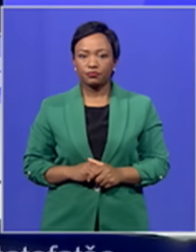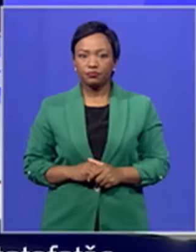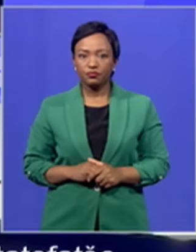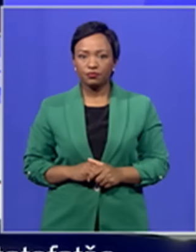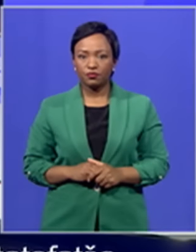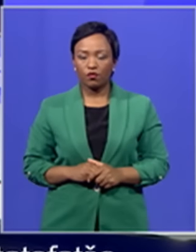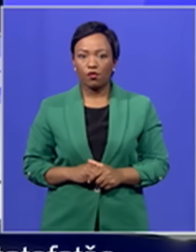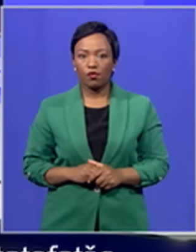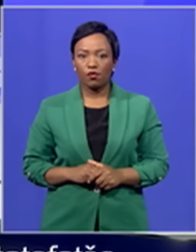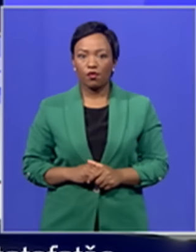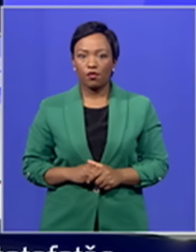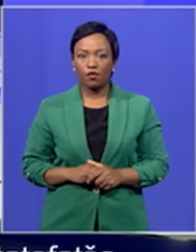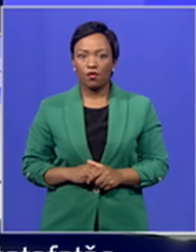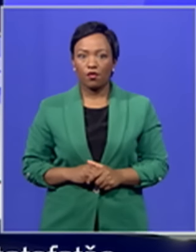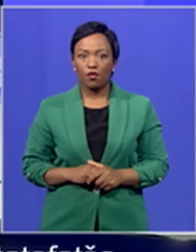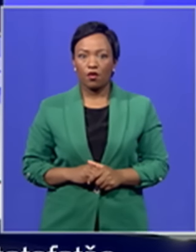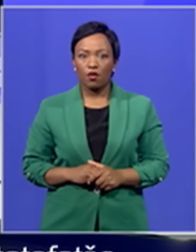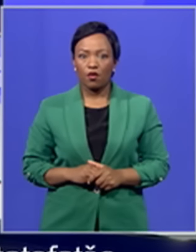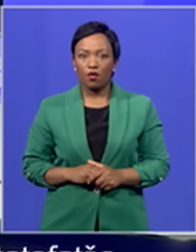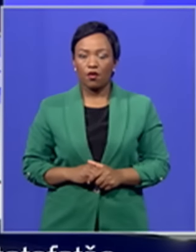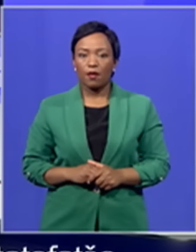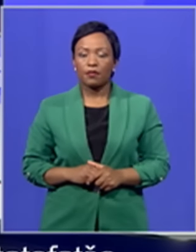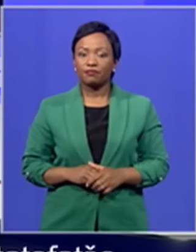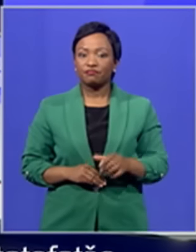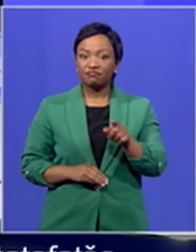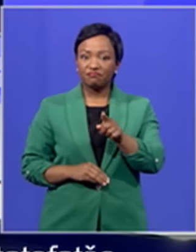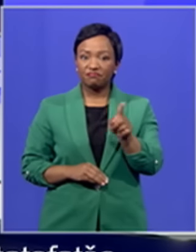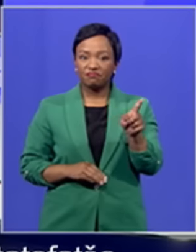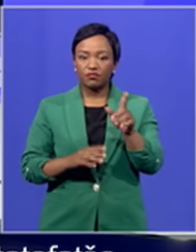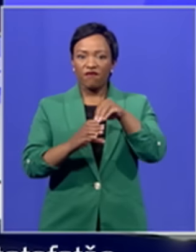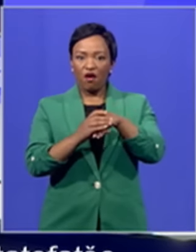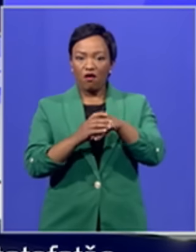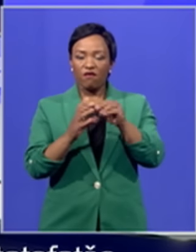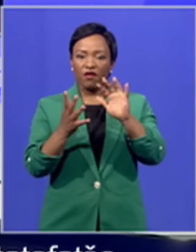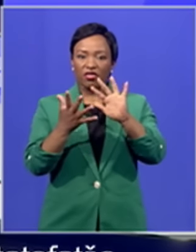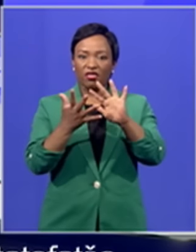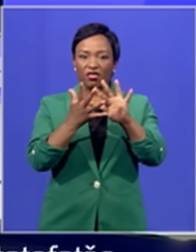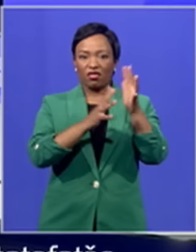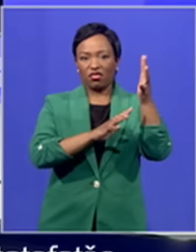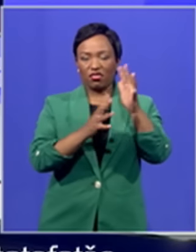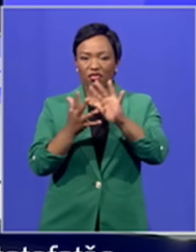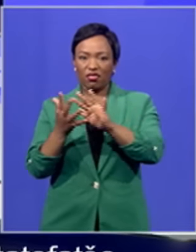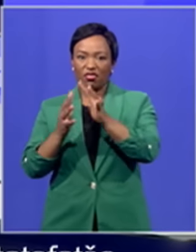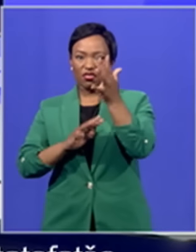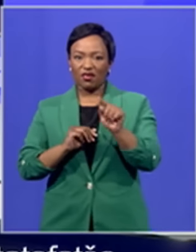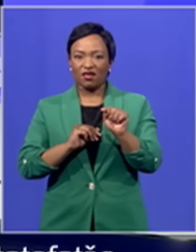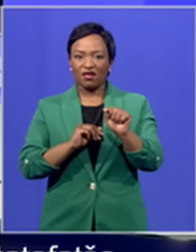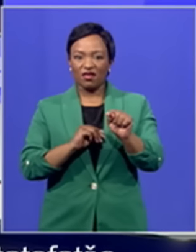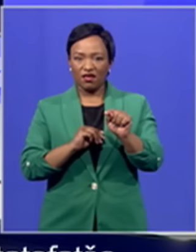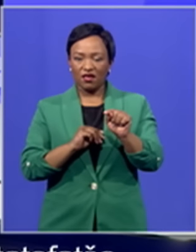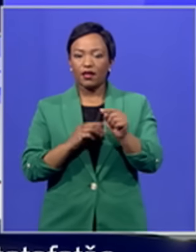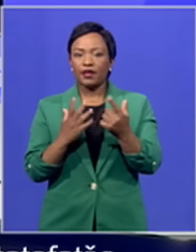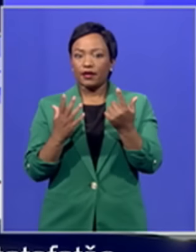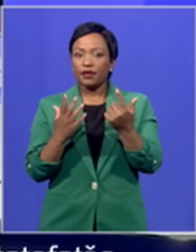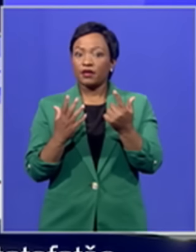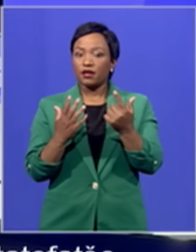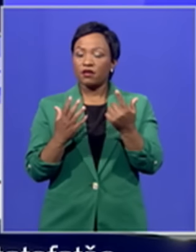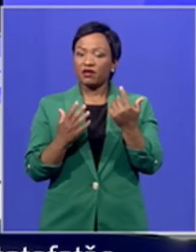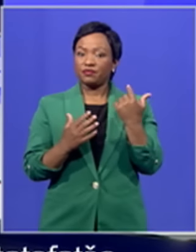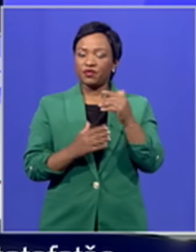Bao go latofatšago e le bahlahloletši ba dikgaruru bao ba bilego karolo ya dihlopha tša dikgokagano tšeo di bego di hlahloletša dikgaruru